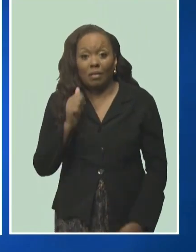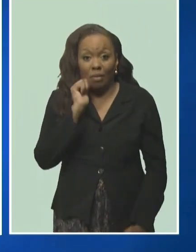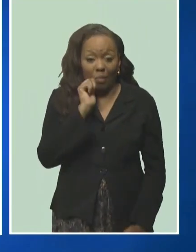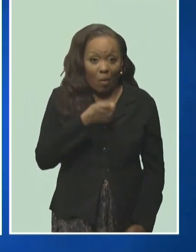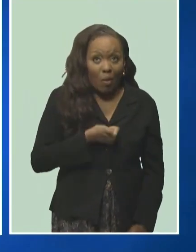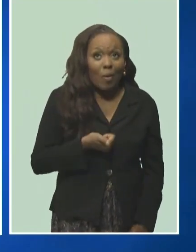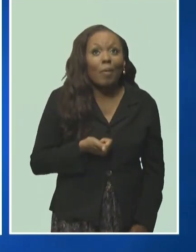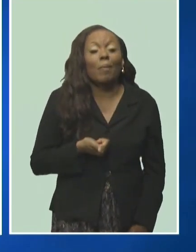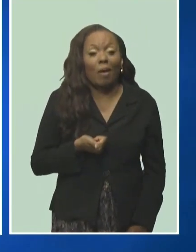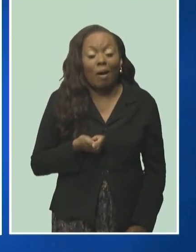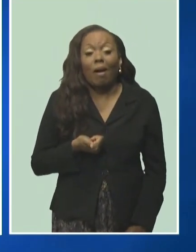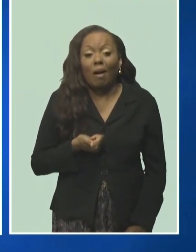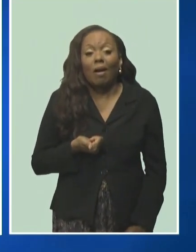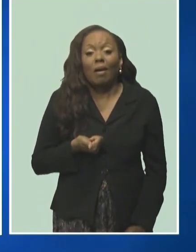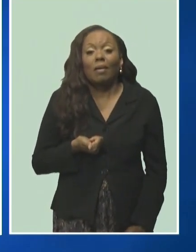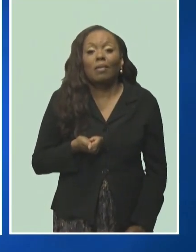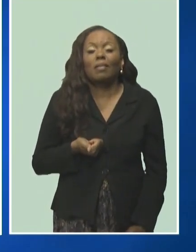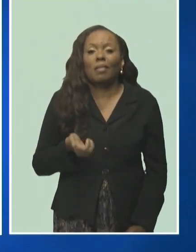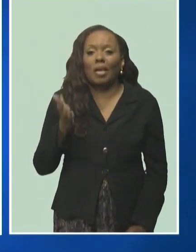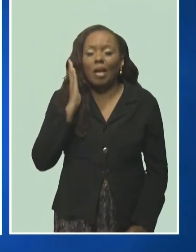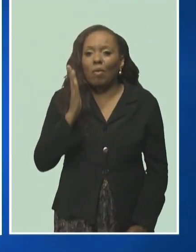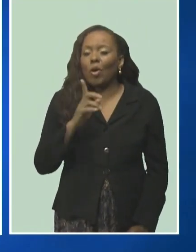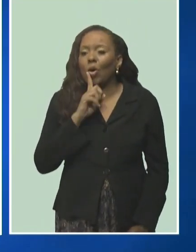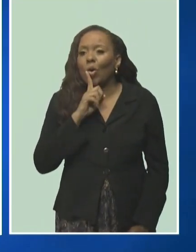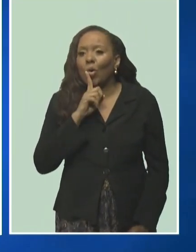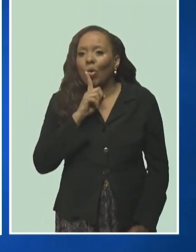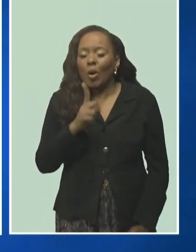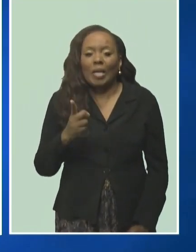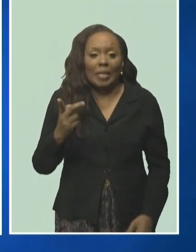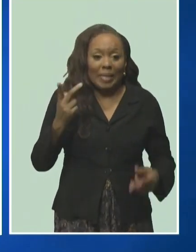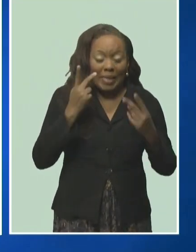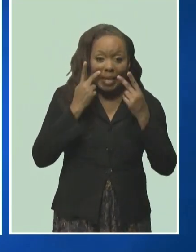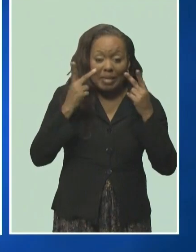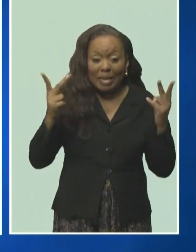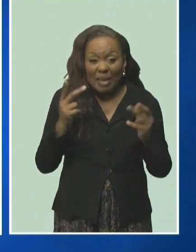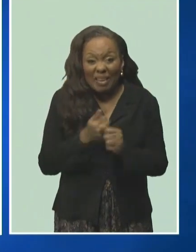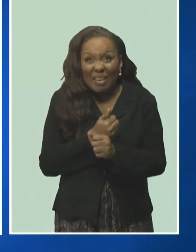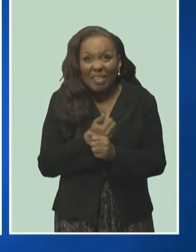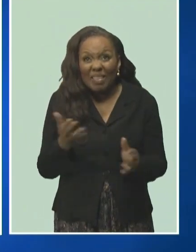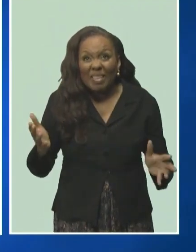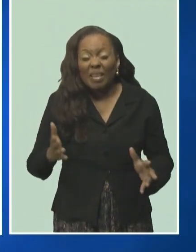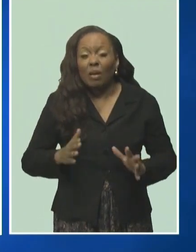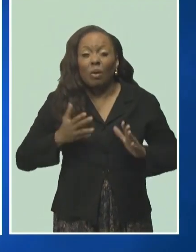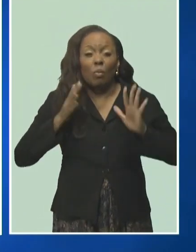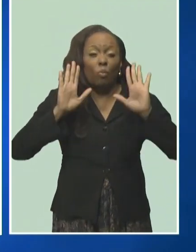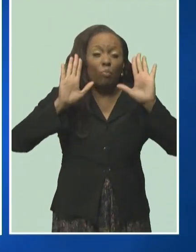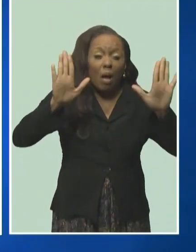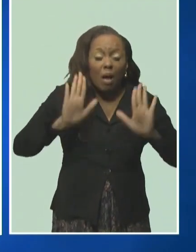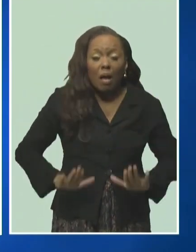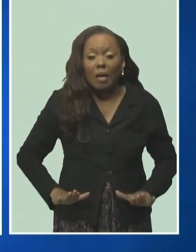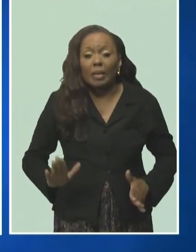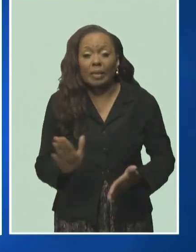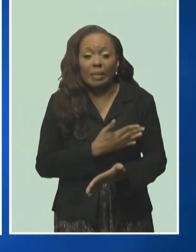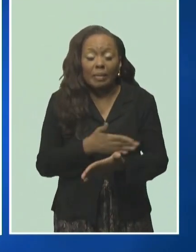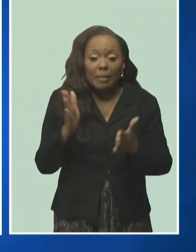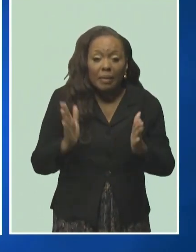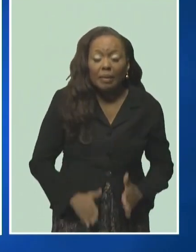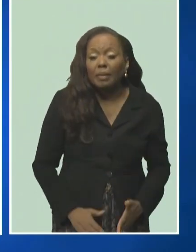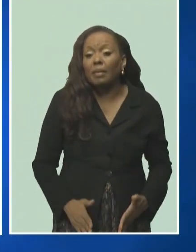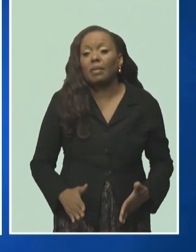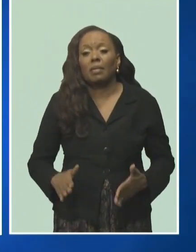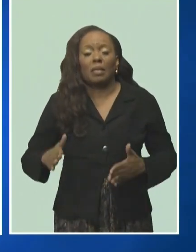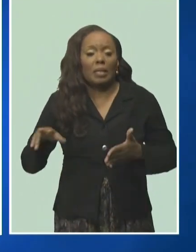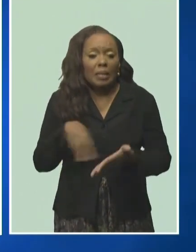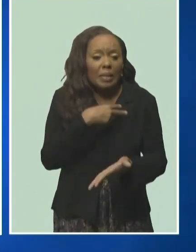we're going to make that saying come to life when we showcase excellent entertainers in song, music,